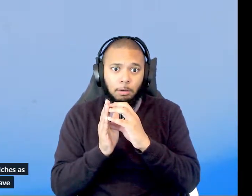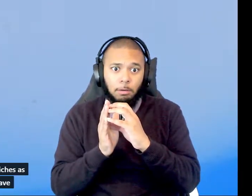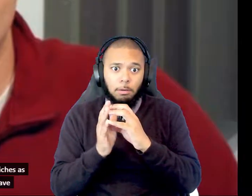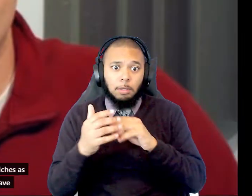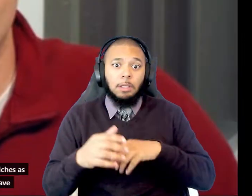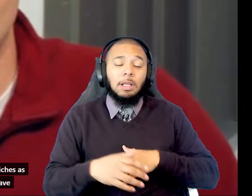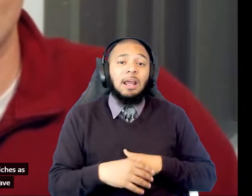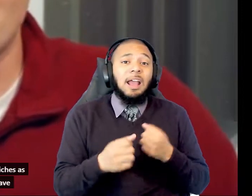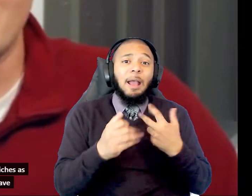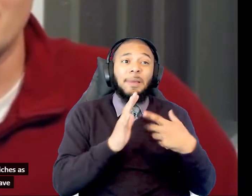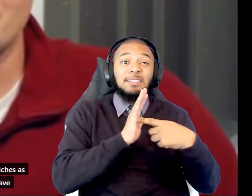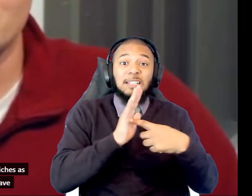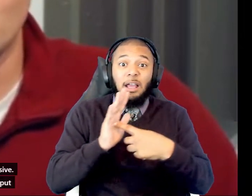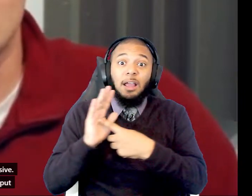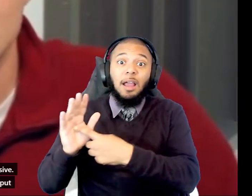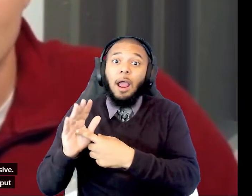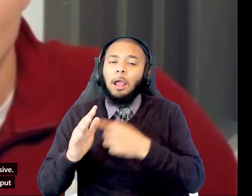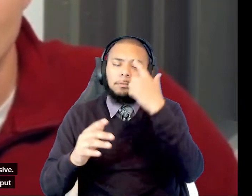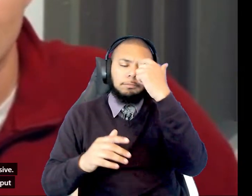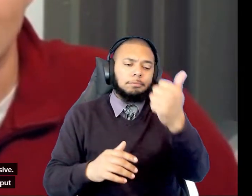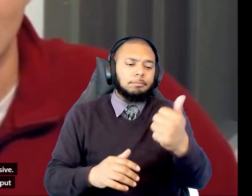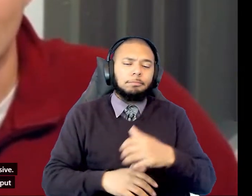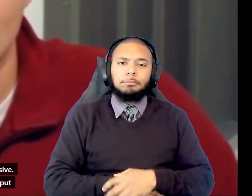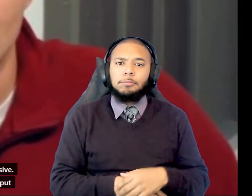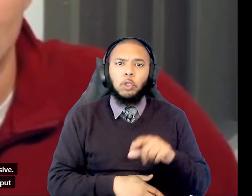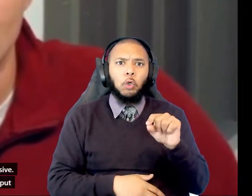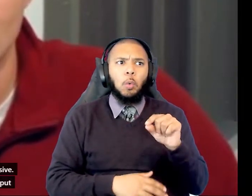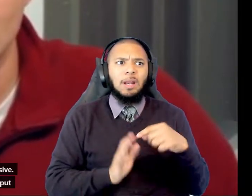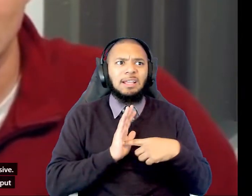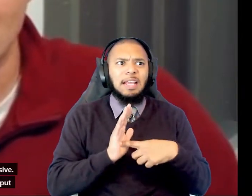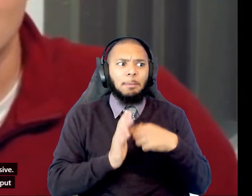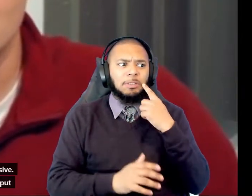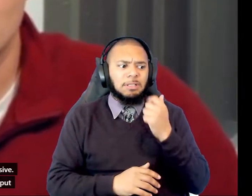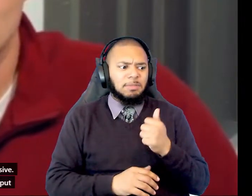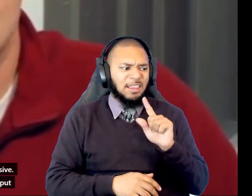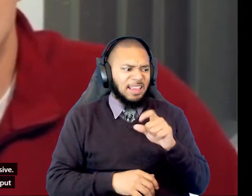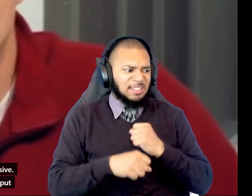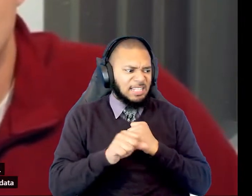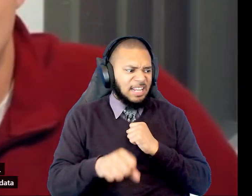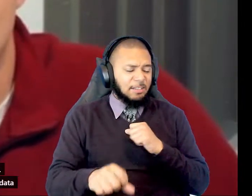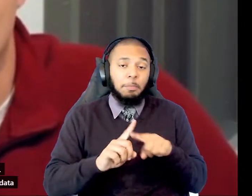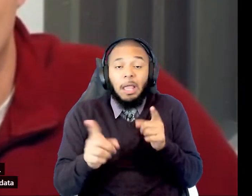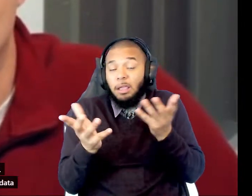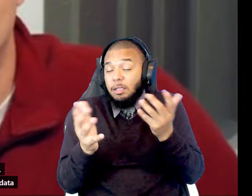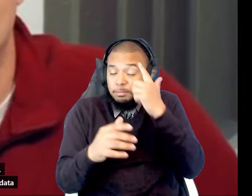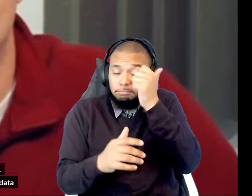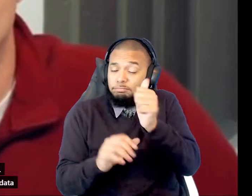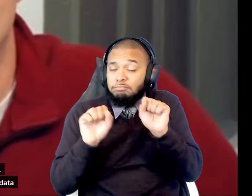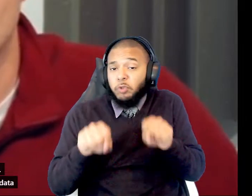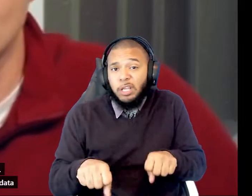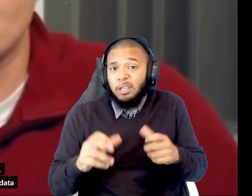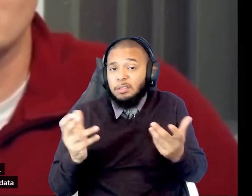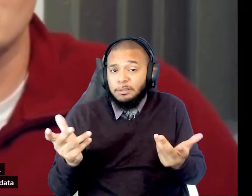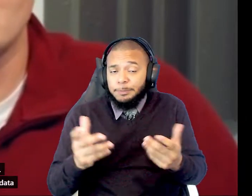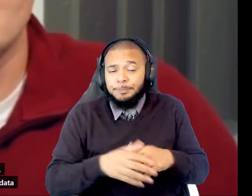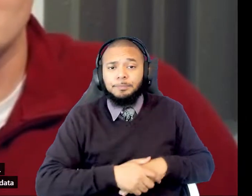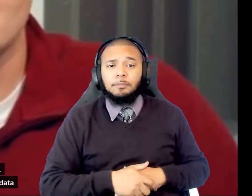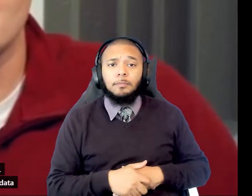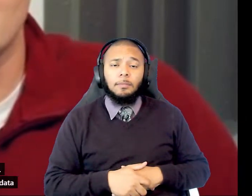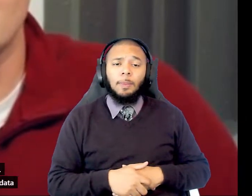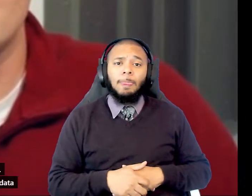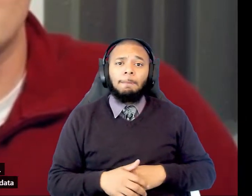like. So you want to have 20 examples? I mean, that'd probably be excessive, but technically you could really put it together that way. All right, it would